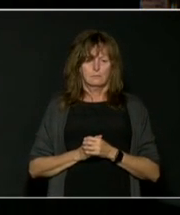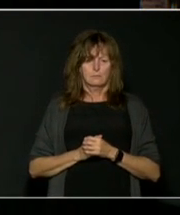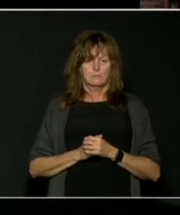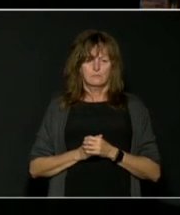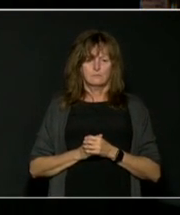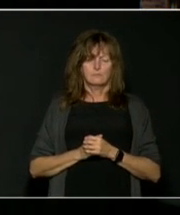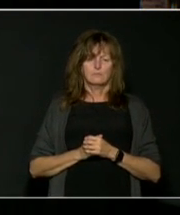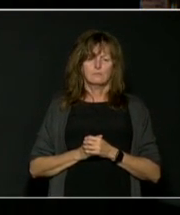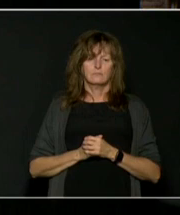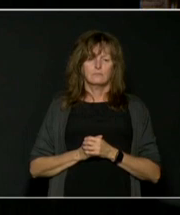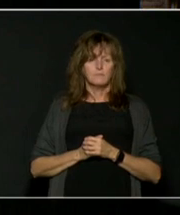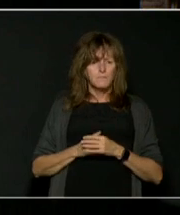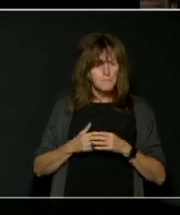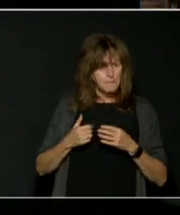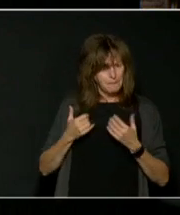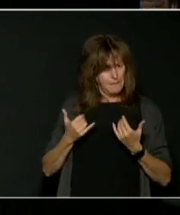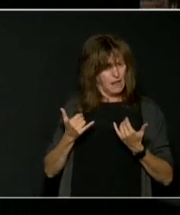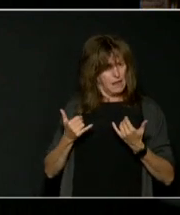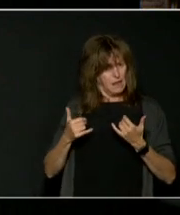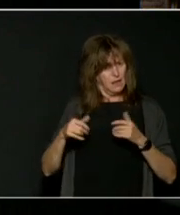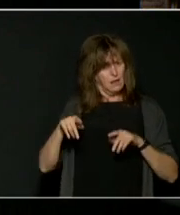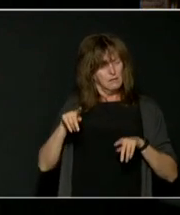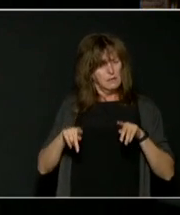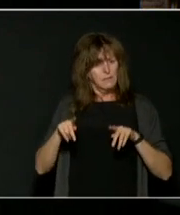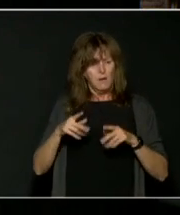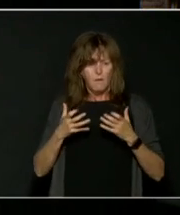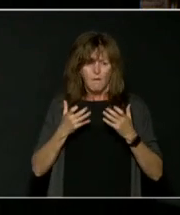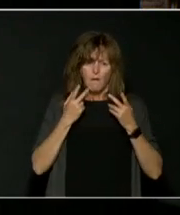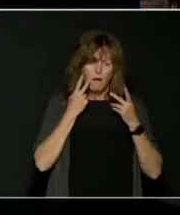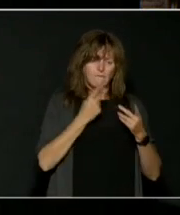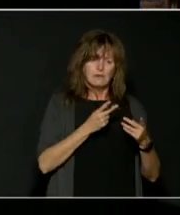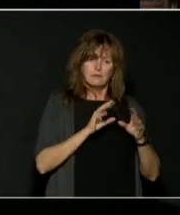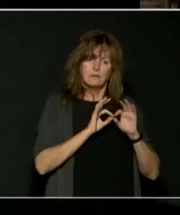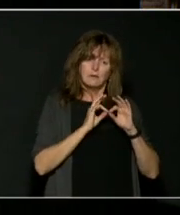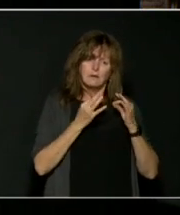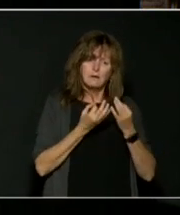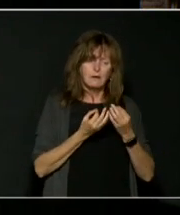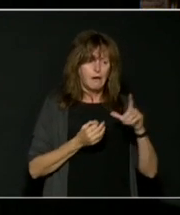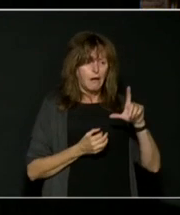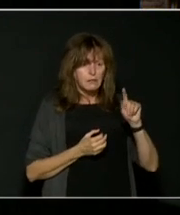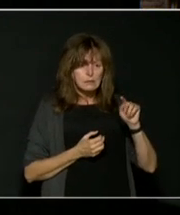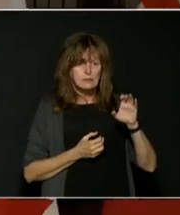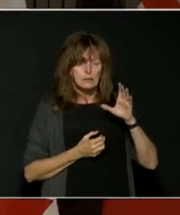homes? Can those people still attend assessment centers, or are they going to be moved to pharmacies now?